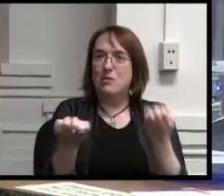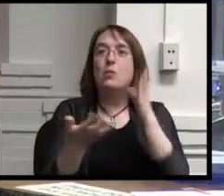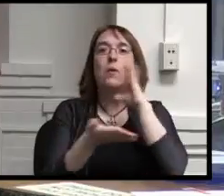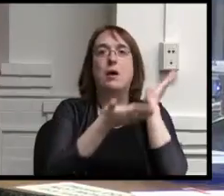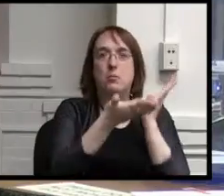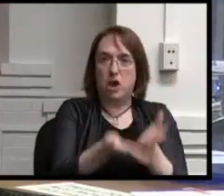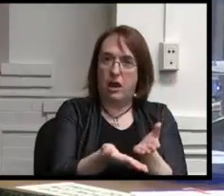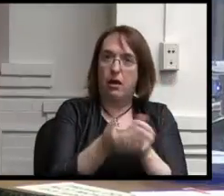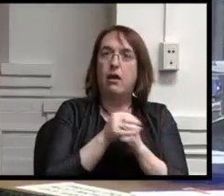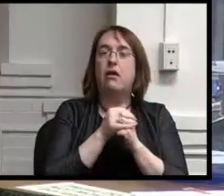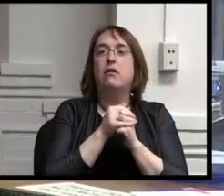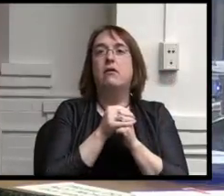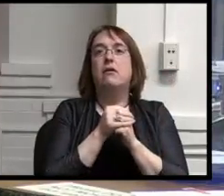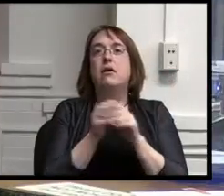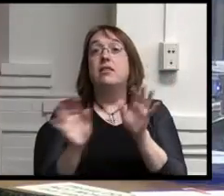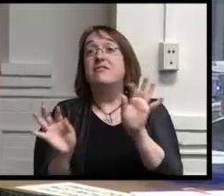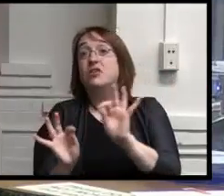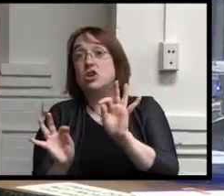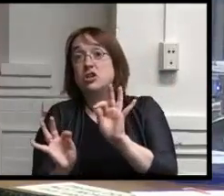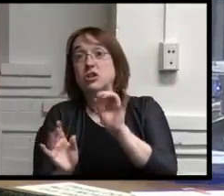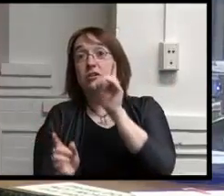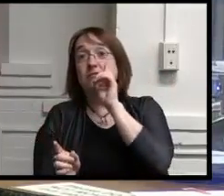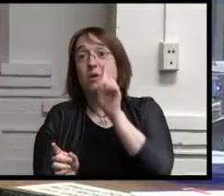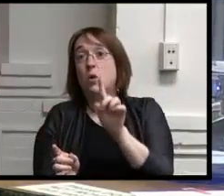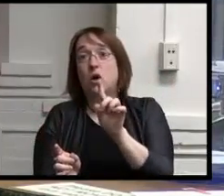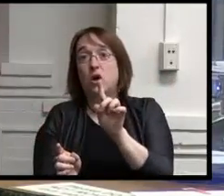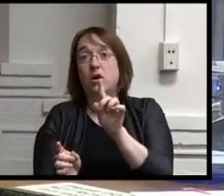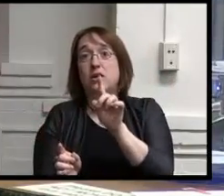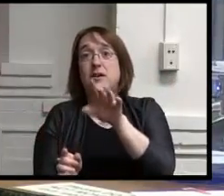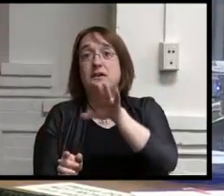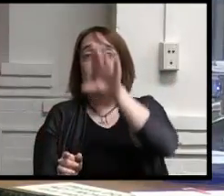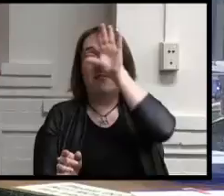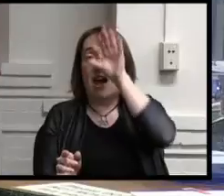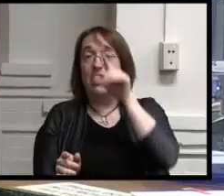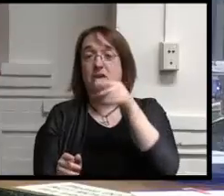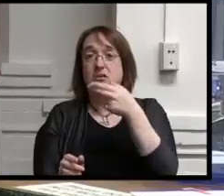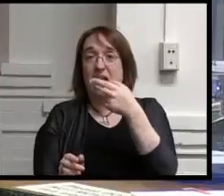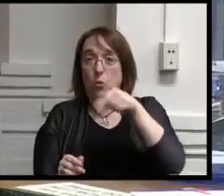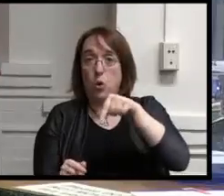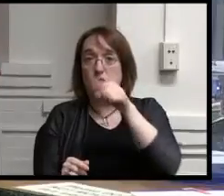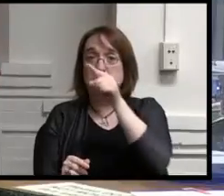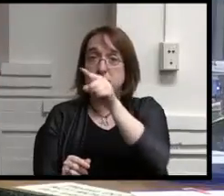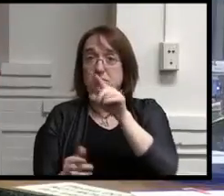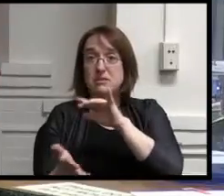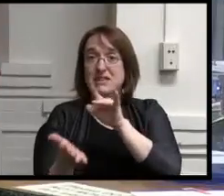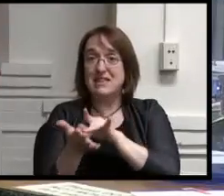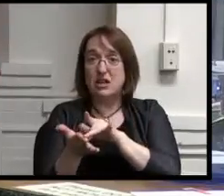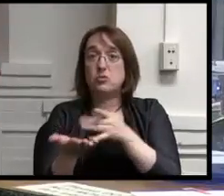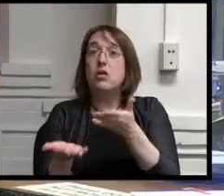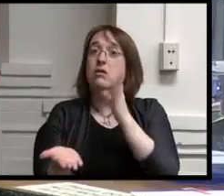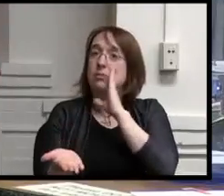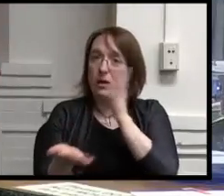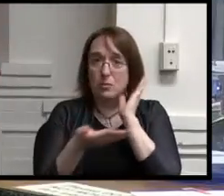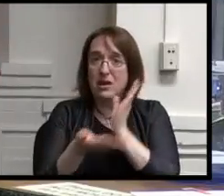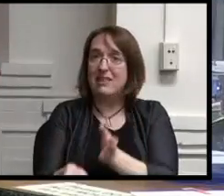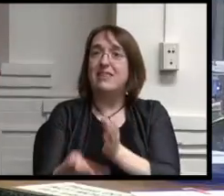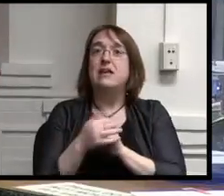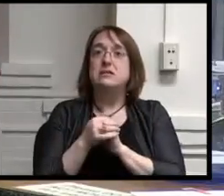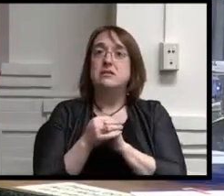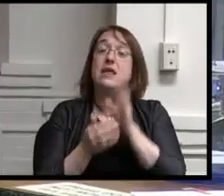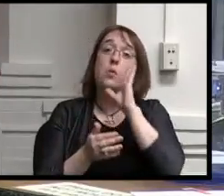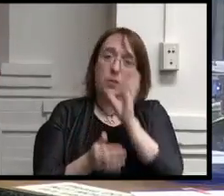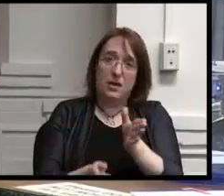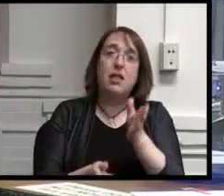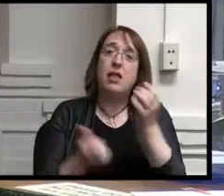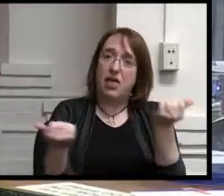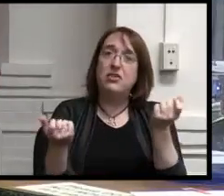bring to you, furnishings for the Central. fire department headquarters at Central. There will be some other